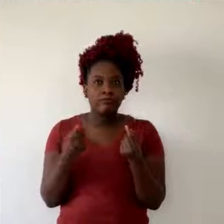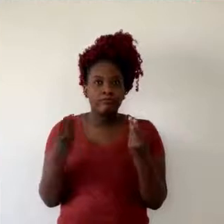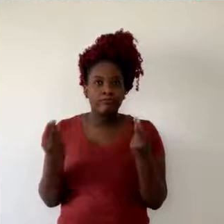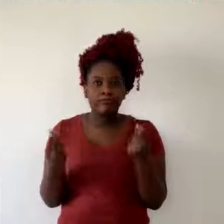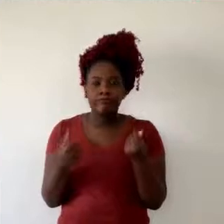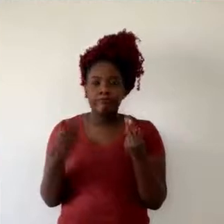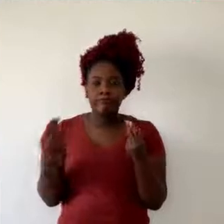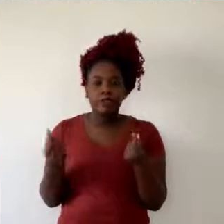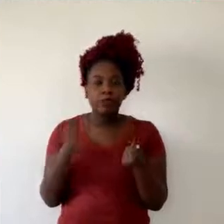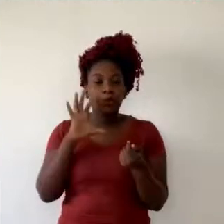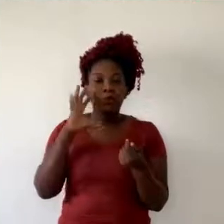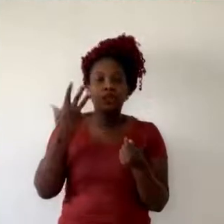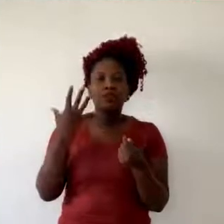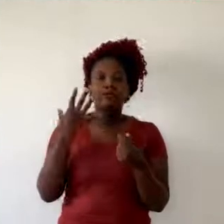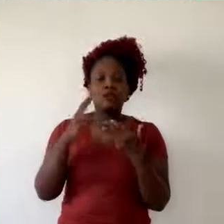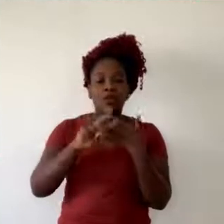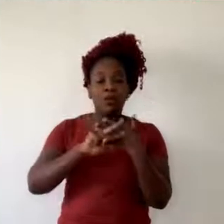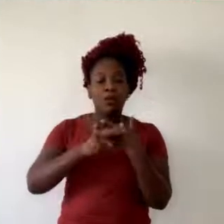how much this